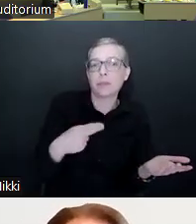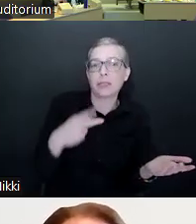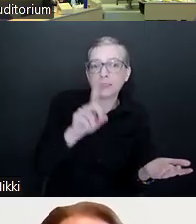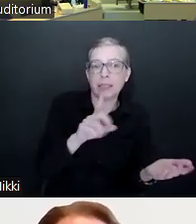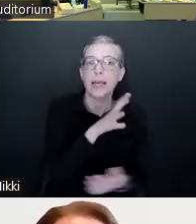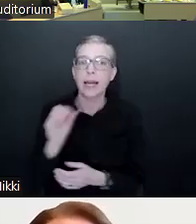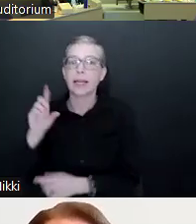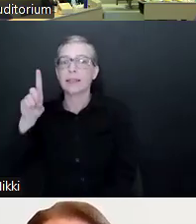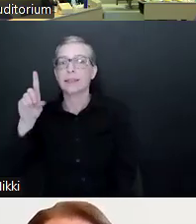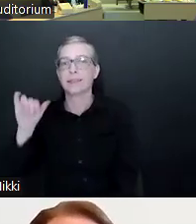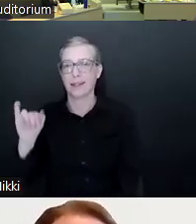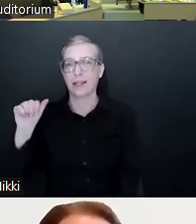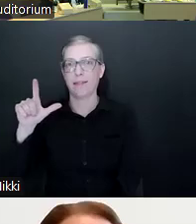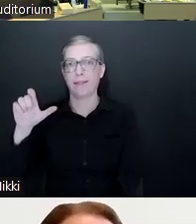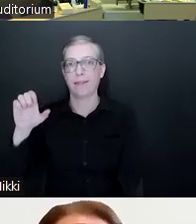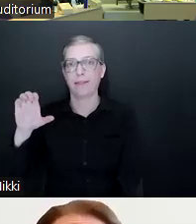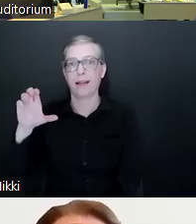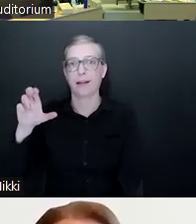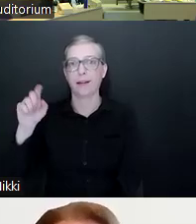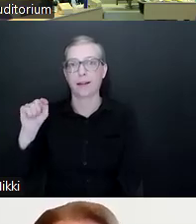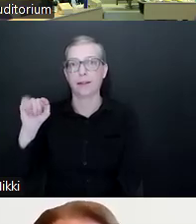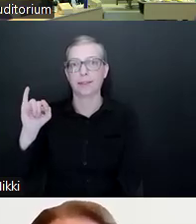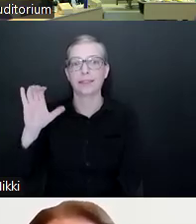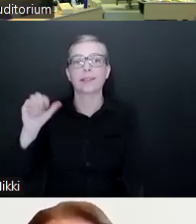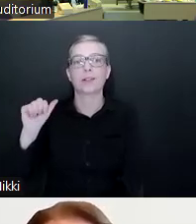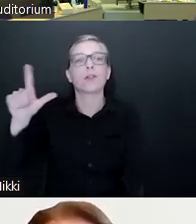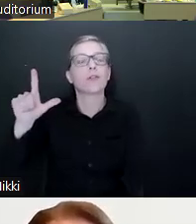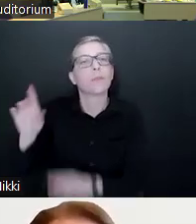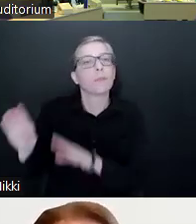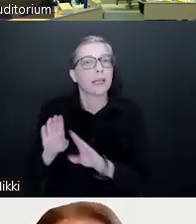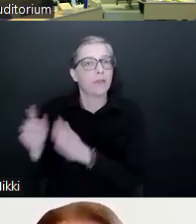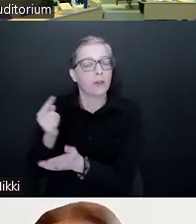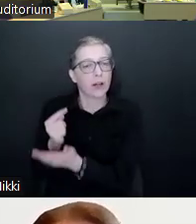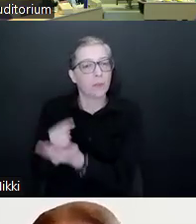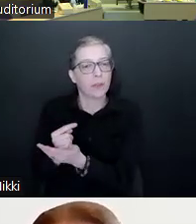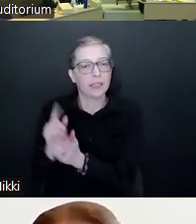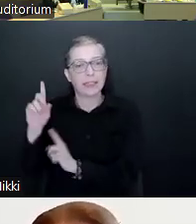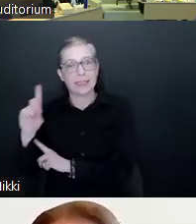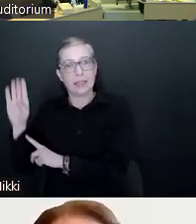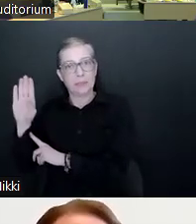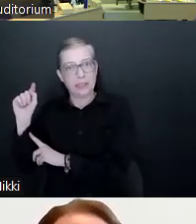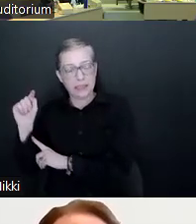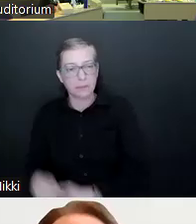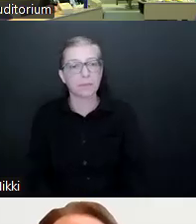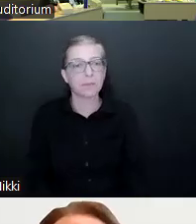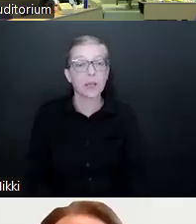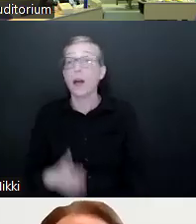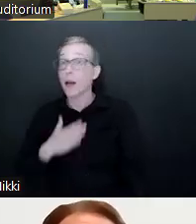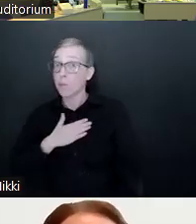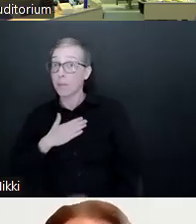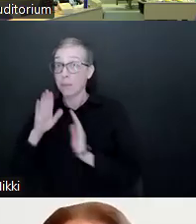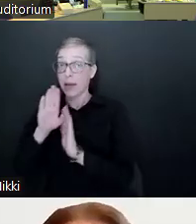as I said, my interest, and it was born out of the fact that I have a CBT background. So